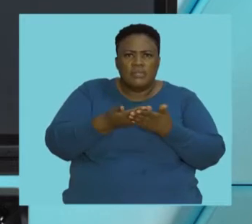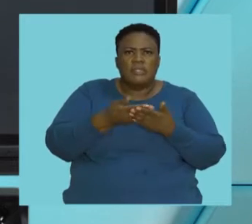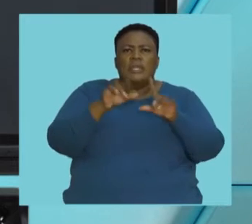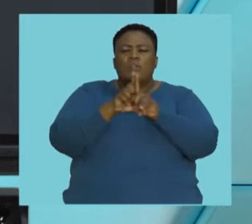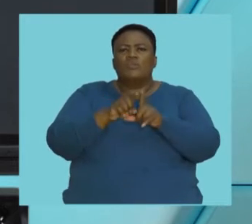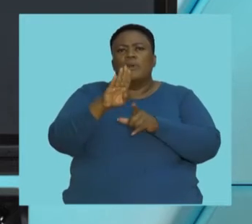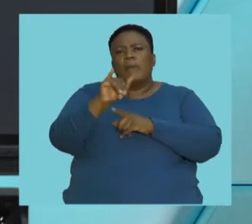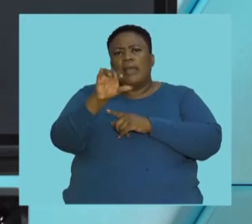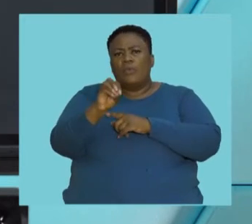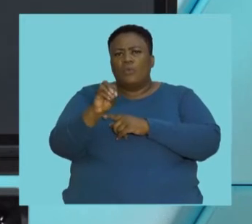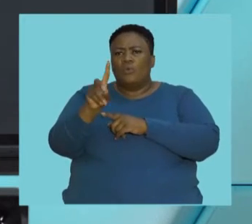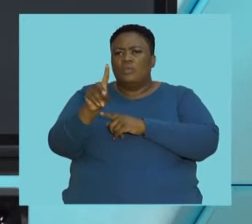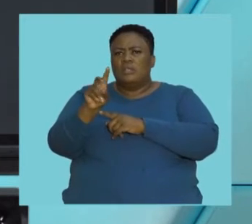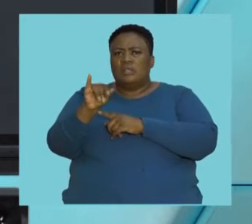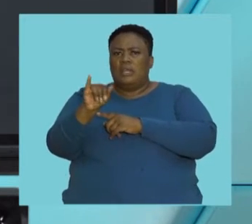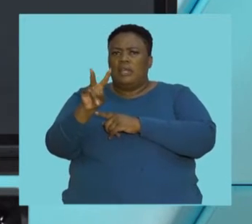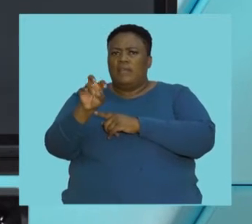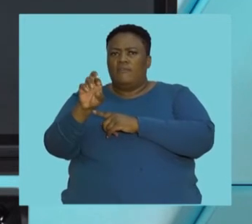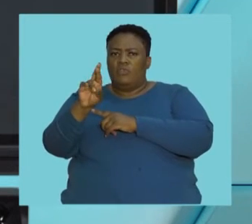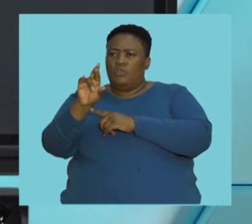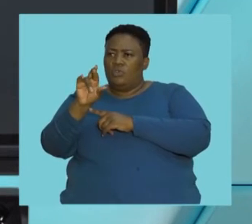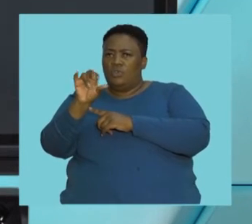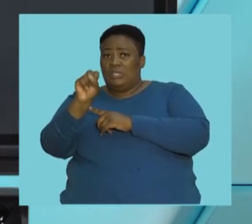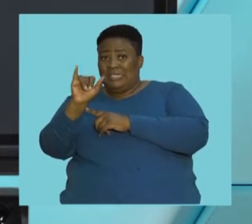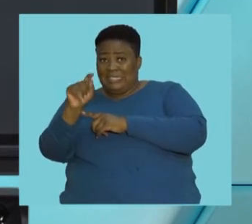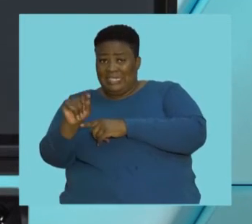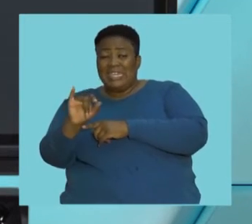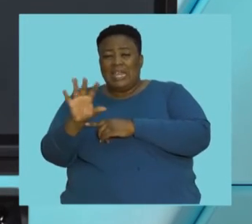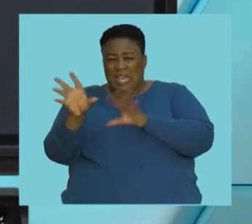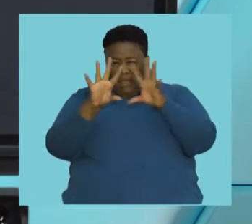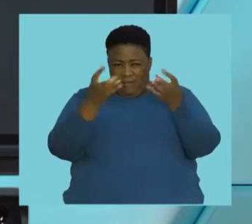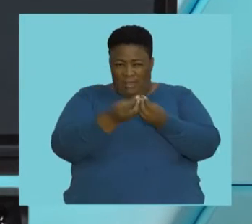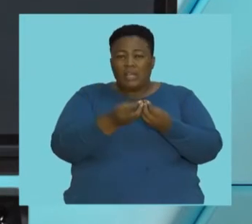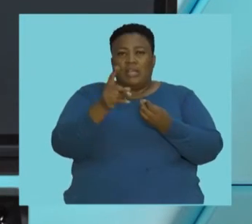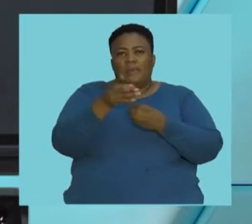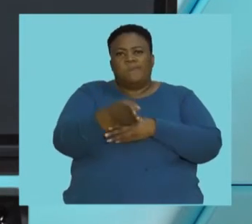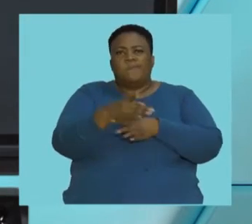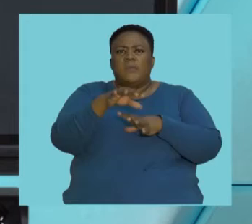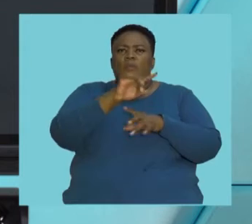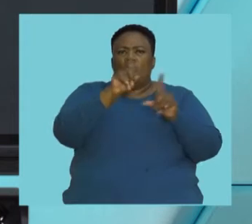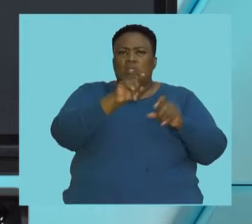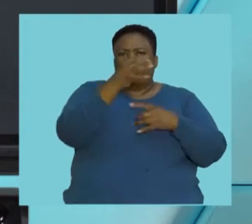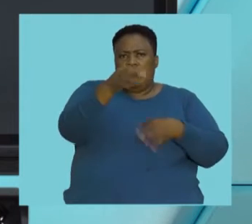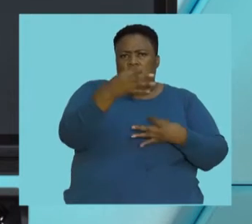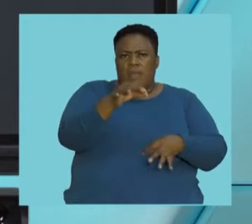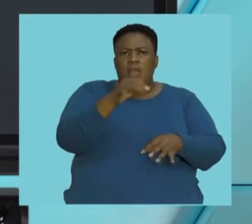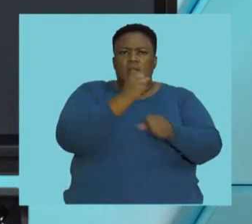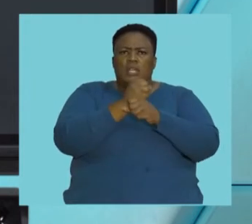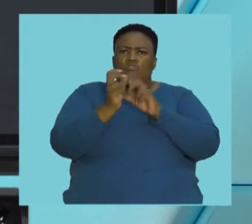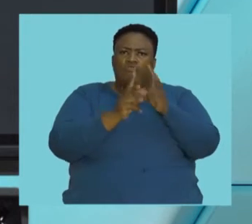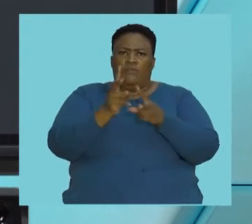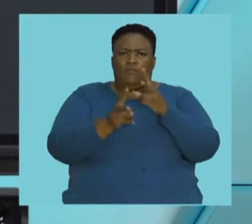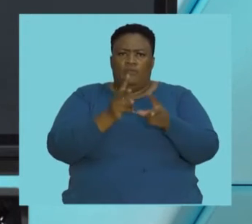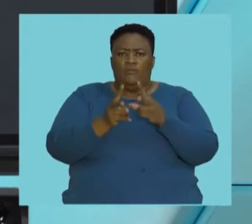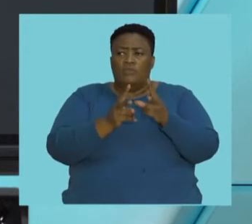biodiversity. All of that is in your papers in grade 12. So let's get straight into the lesson. Let's have an overview of what food security